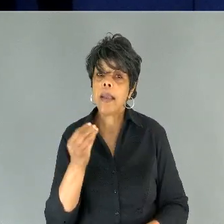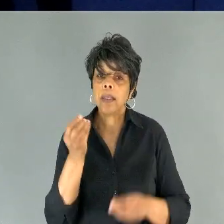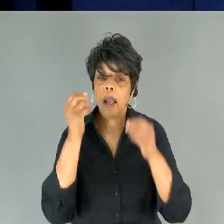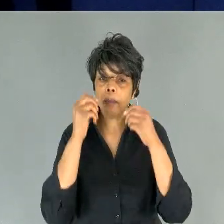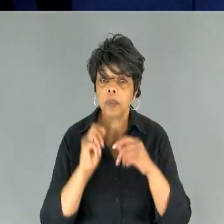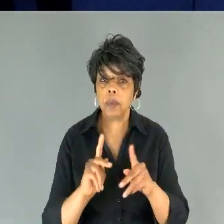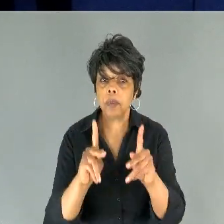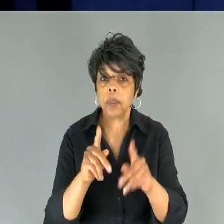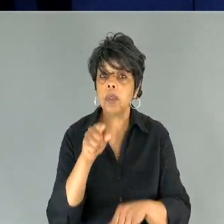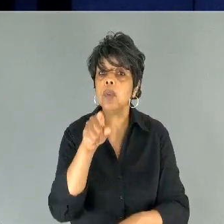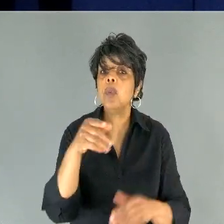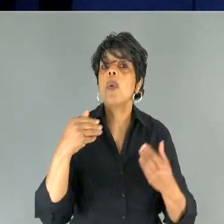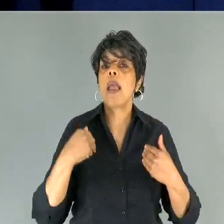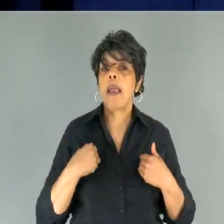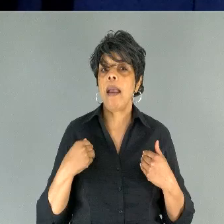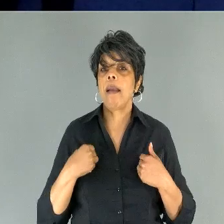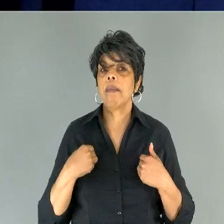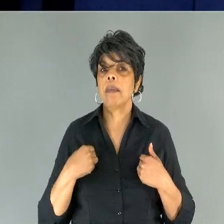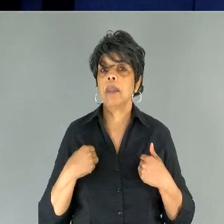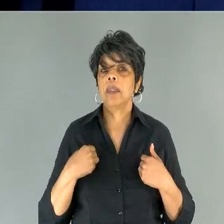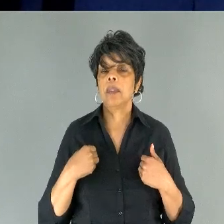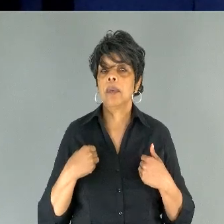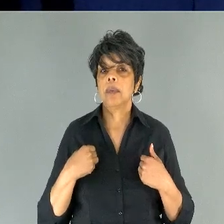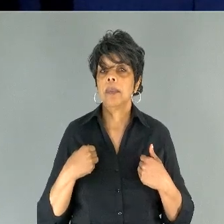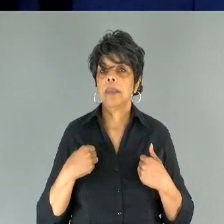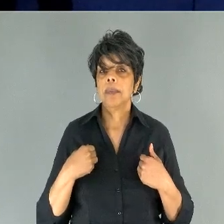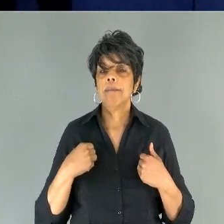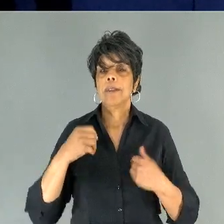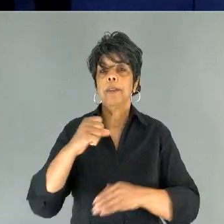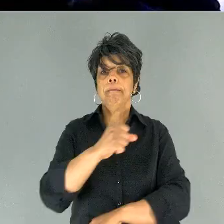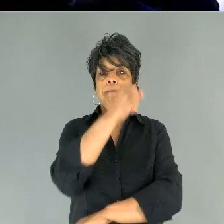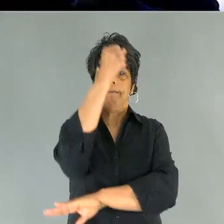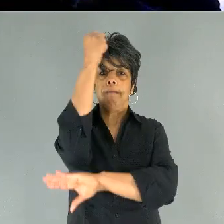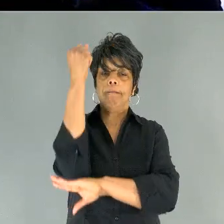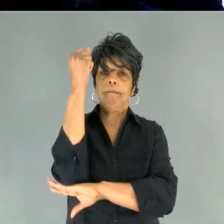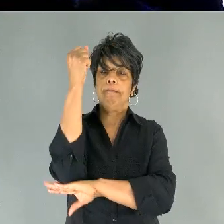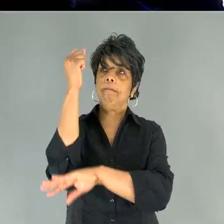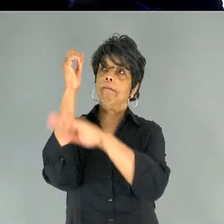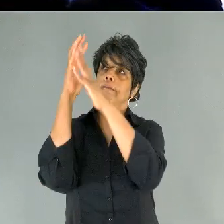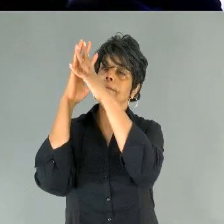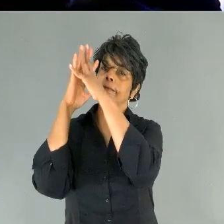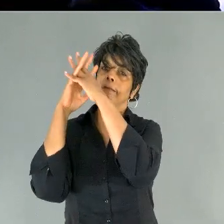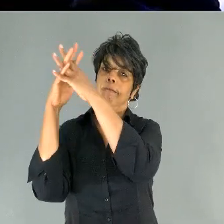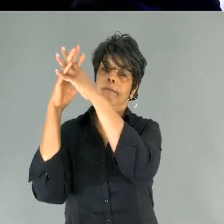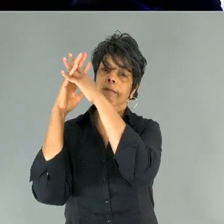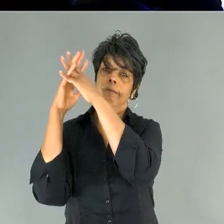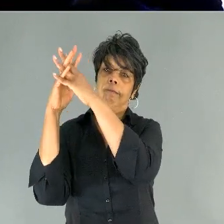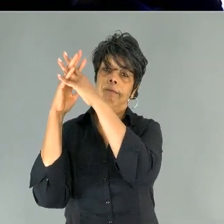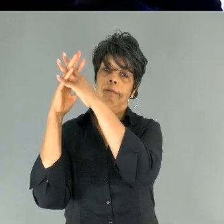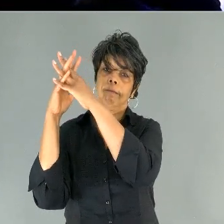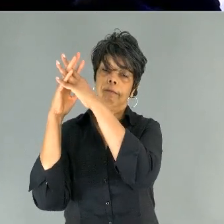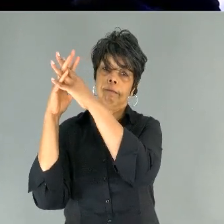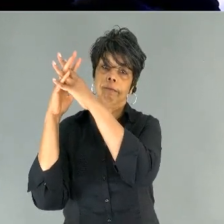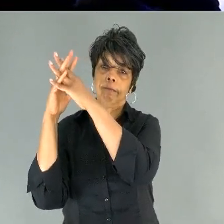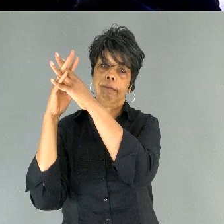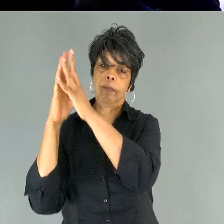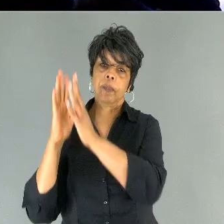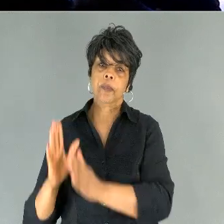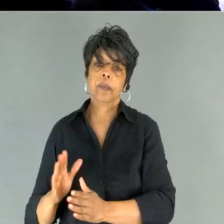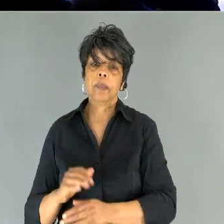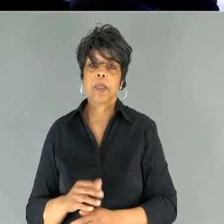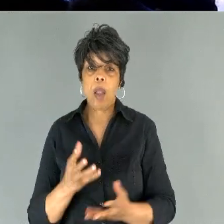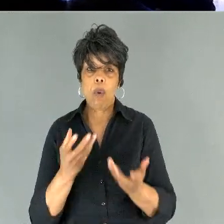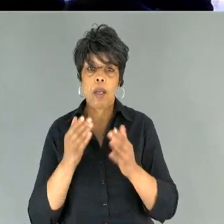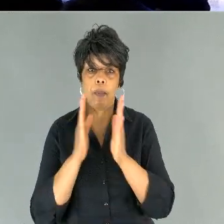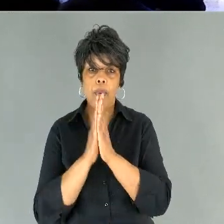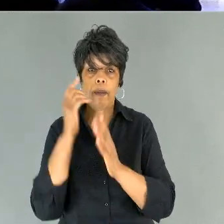have to take your place in the middle seat, one of an intercessor. I want to pray for you. Meet me right here